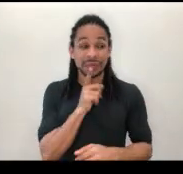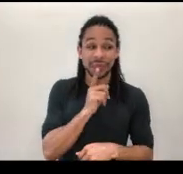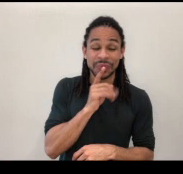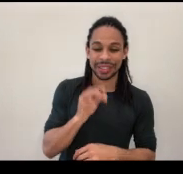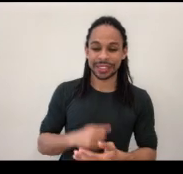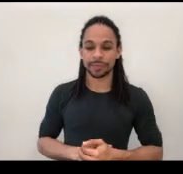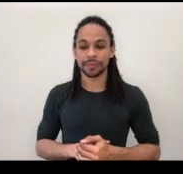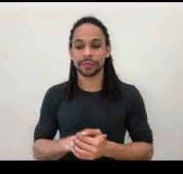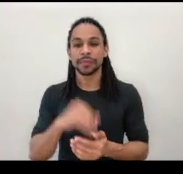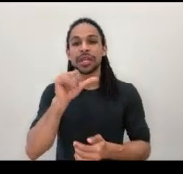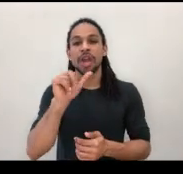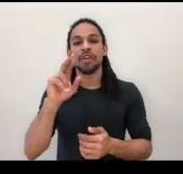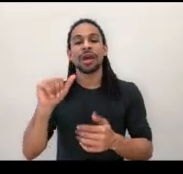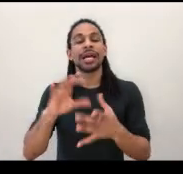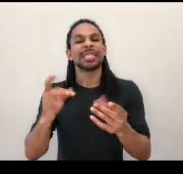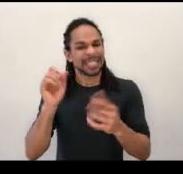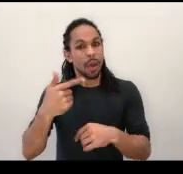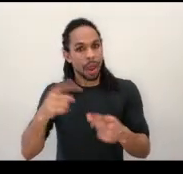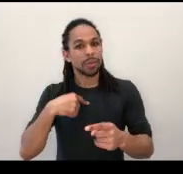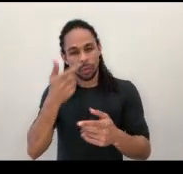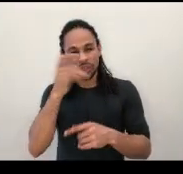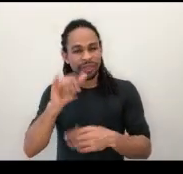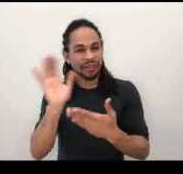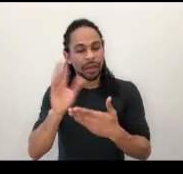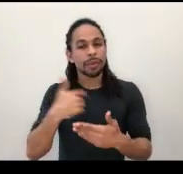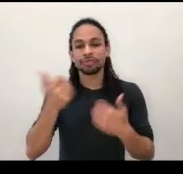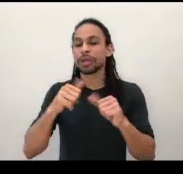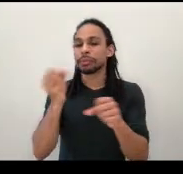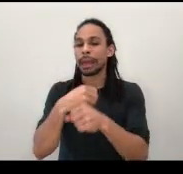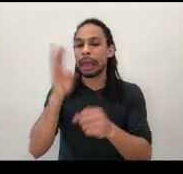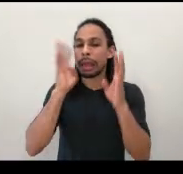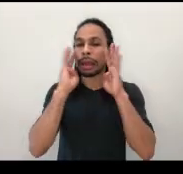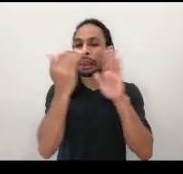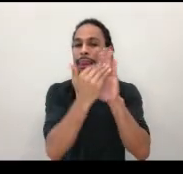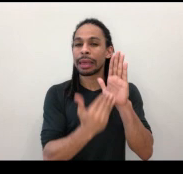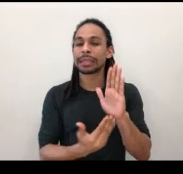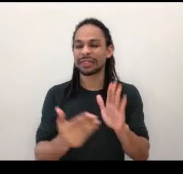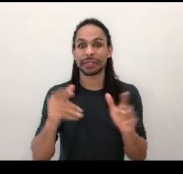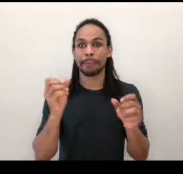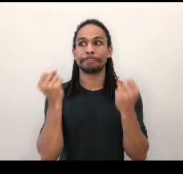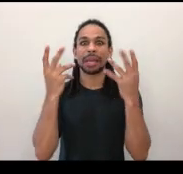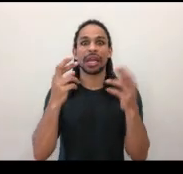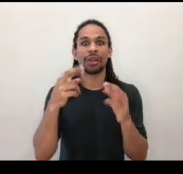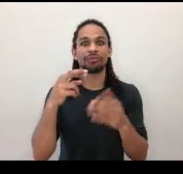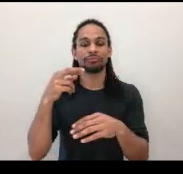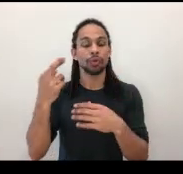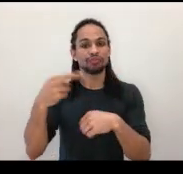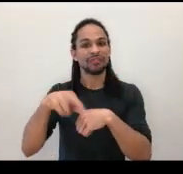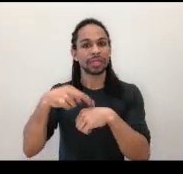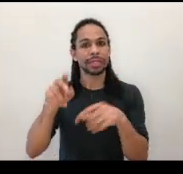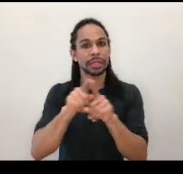And I was like, as I was watching the film, I was trying to like make a list of as many references as I could to what films, you know,